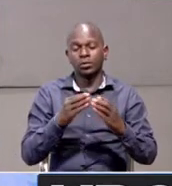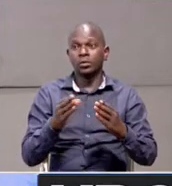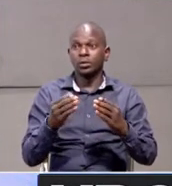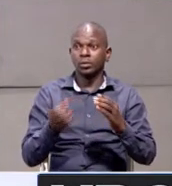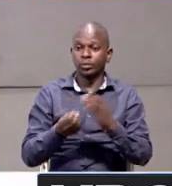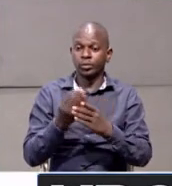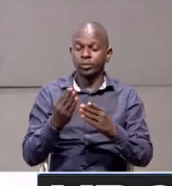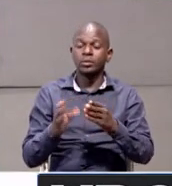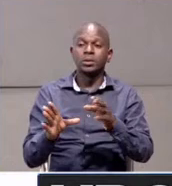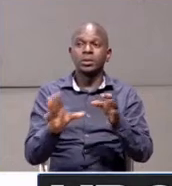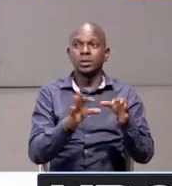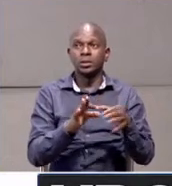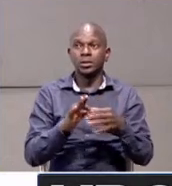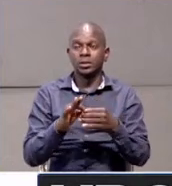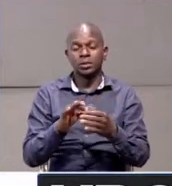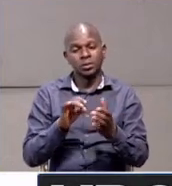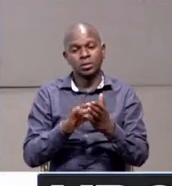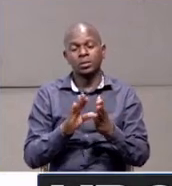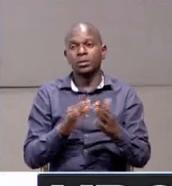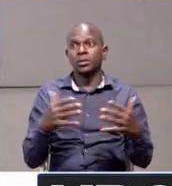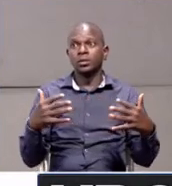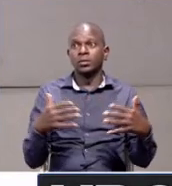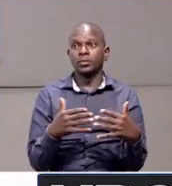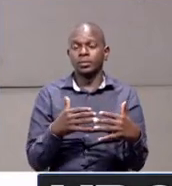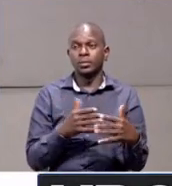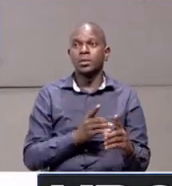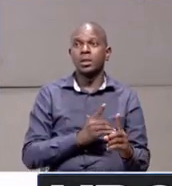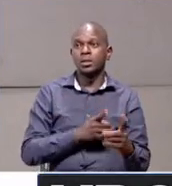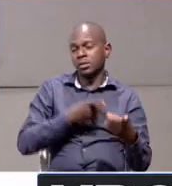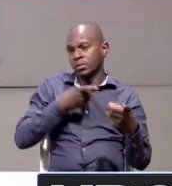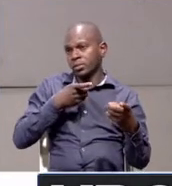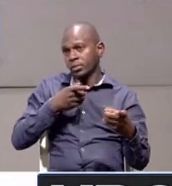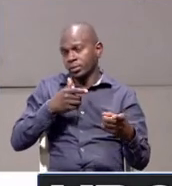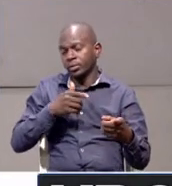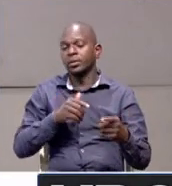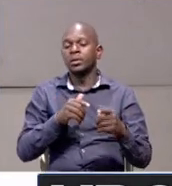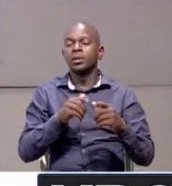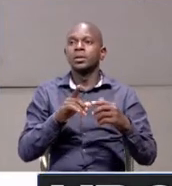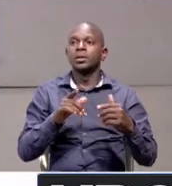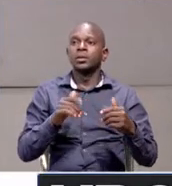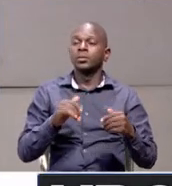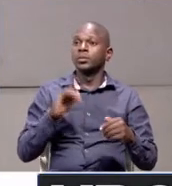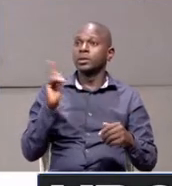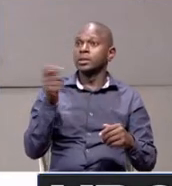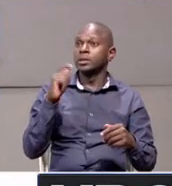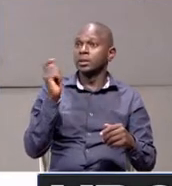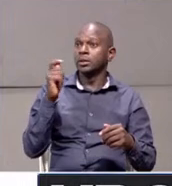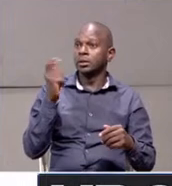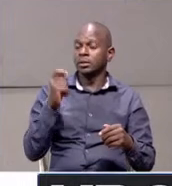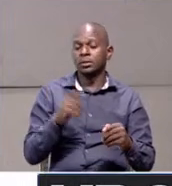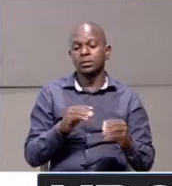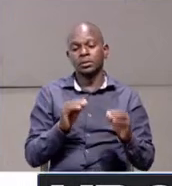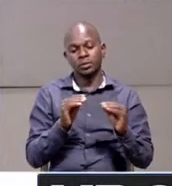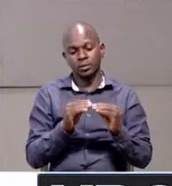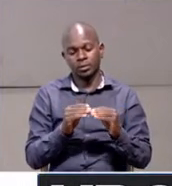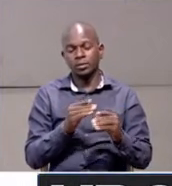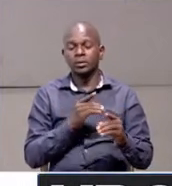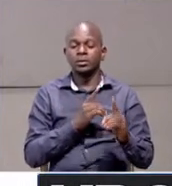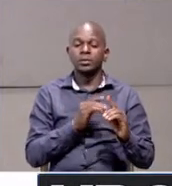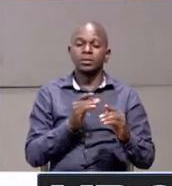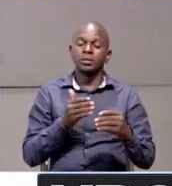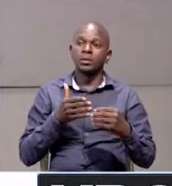strong alliance to fight insecurity caused by armed Turkana warriors from Kenya. Nabasa was meeting security leaders